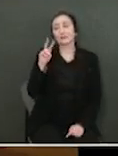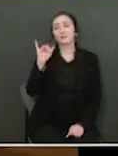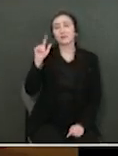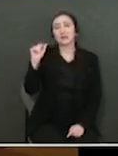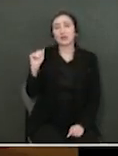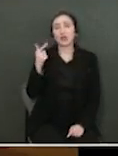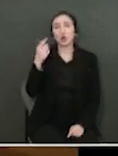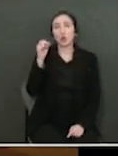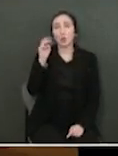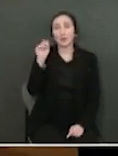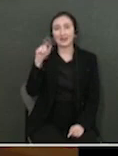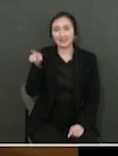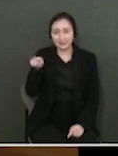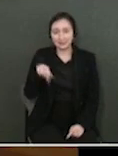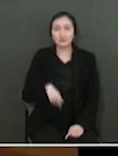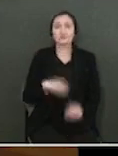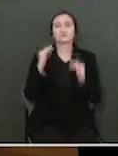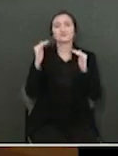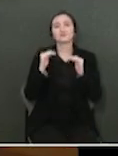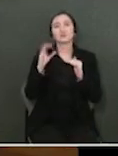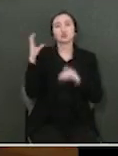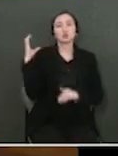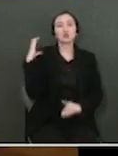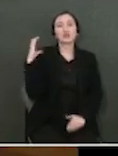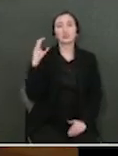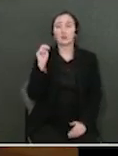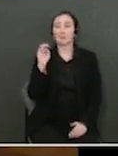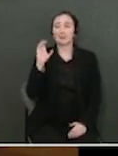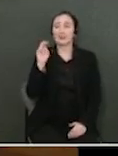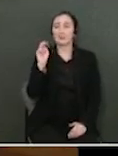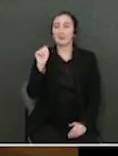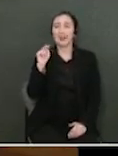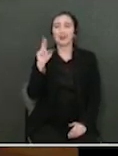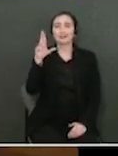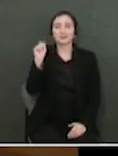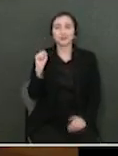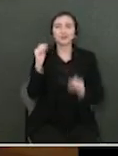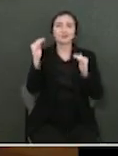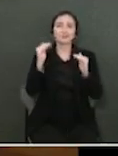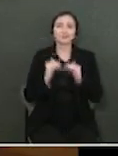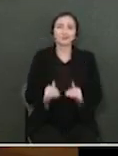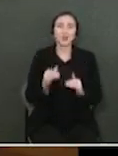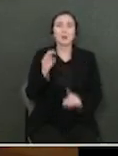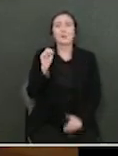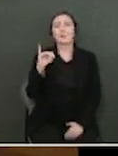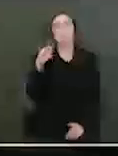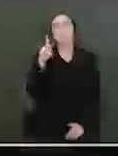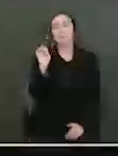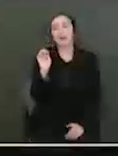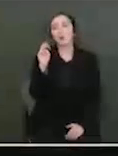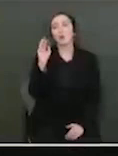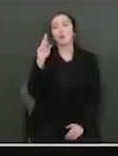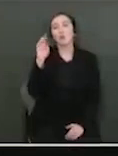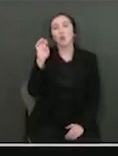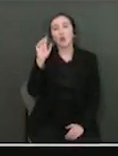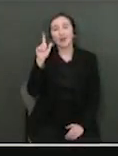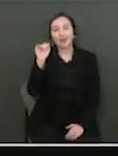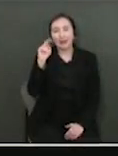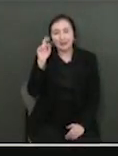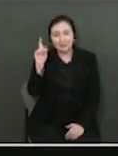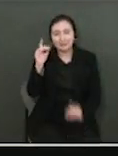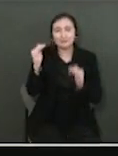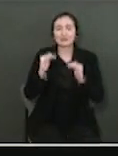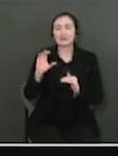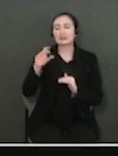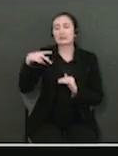Chief McManus here, Mike Moreland with Bexar County EOC, Rudy Garza with CPS Energy, and Robert Puente